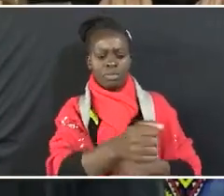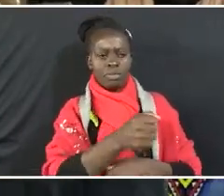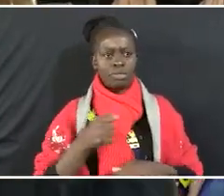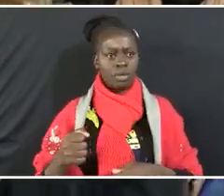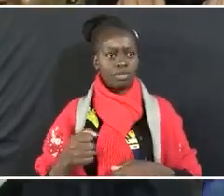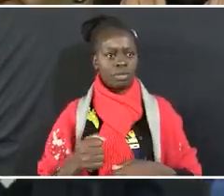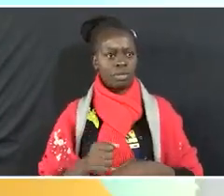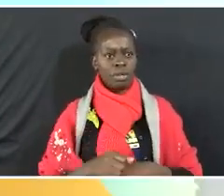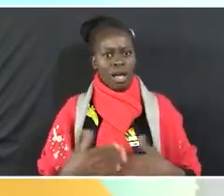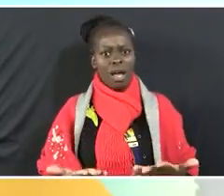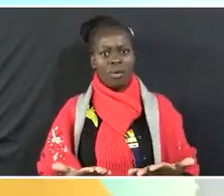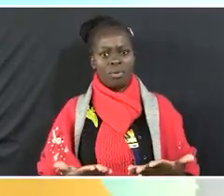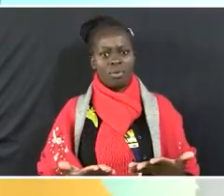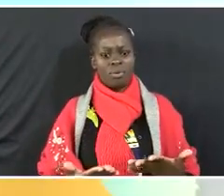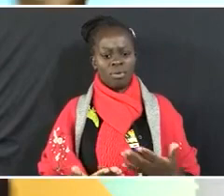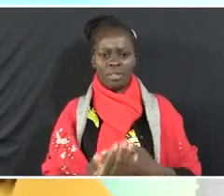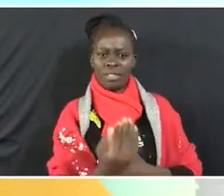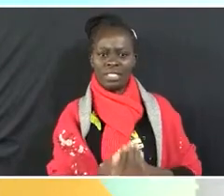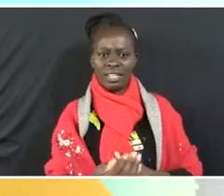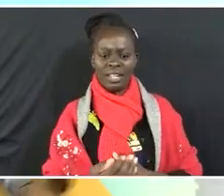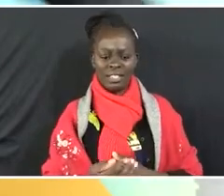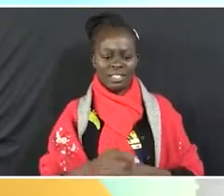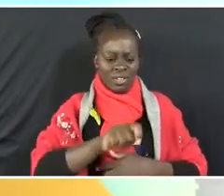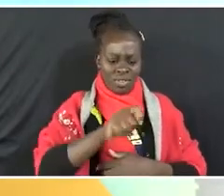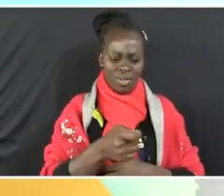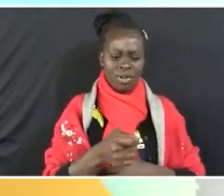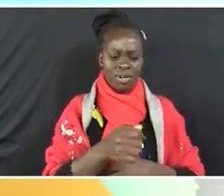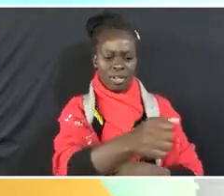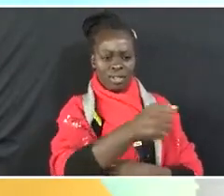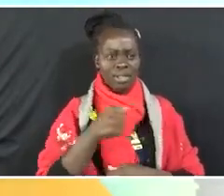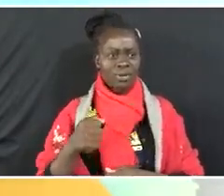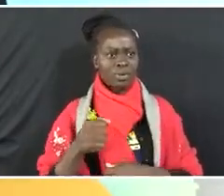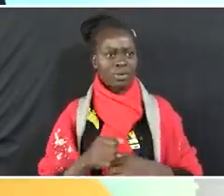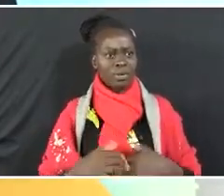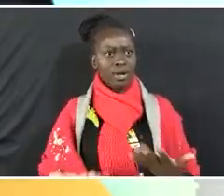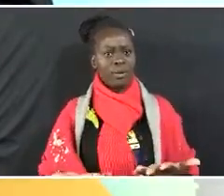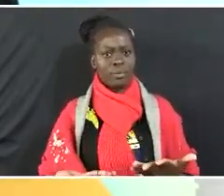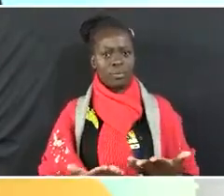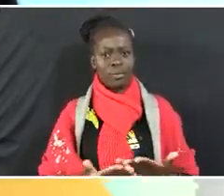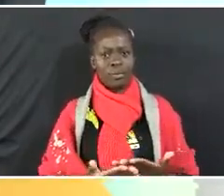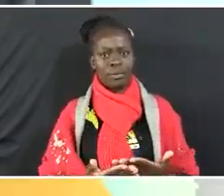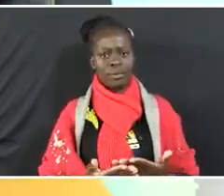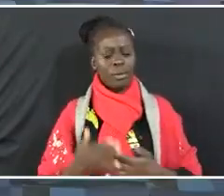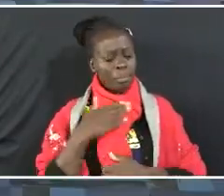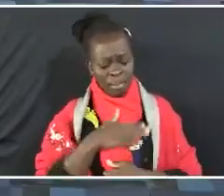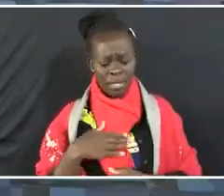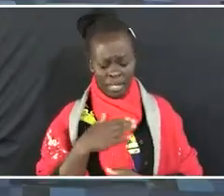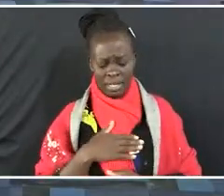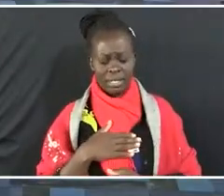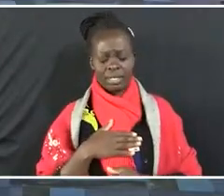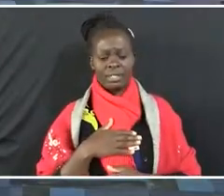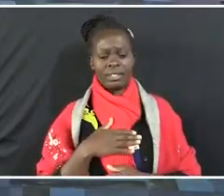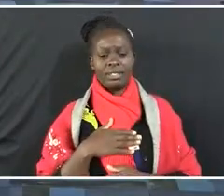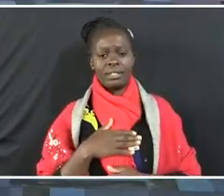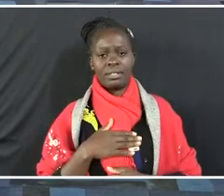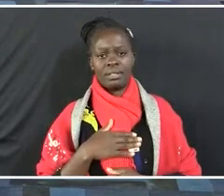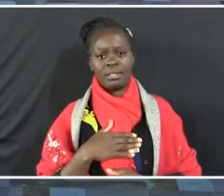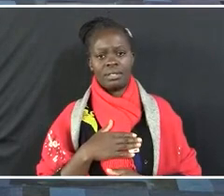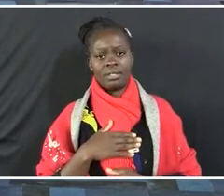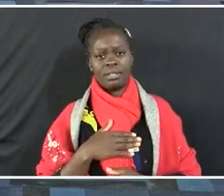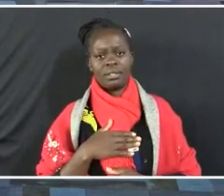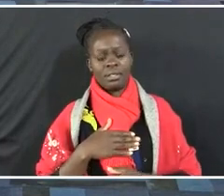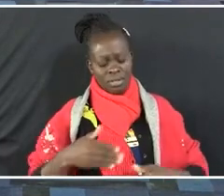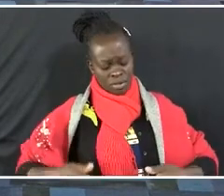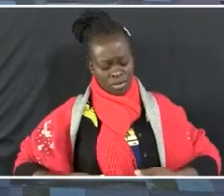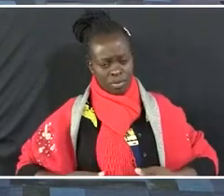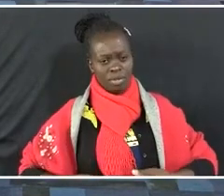And they do not pay for the room that they are locking themselves in. Please, young people, respect your parents. Handle them with care. Do